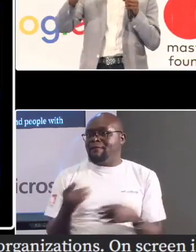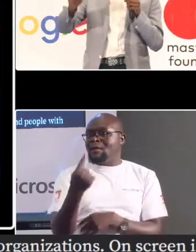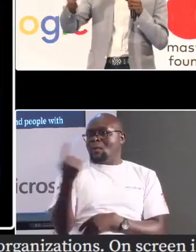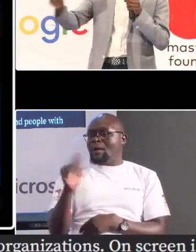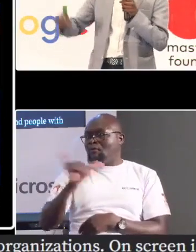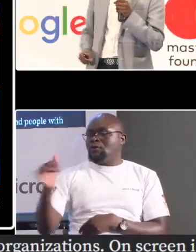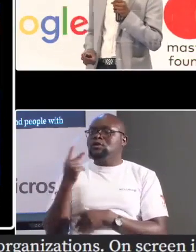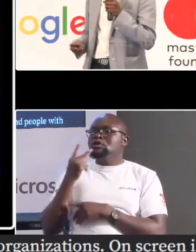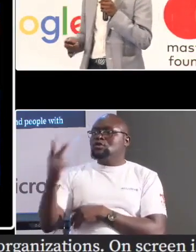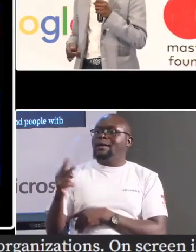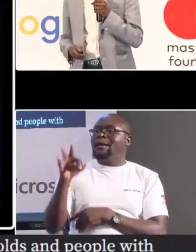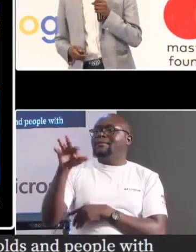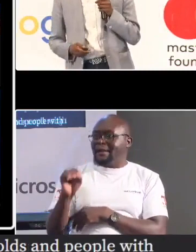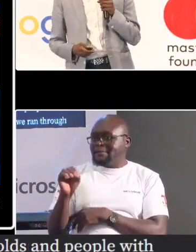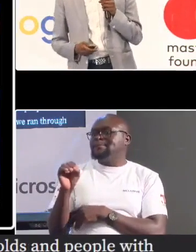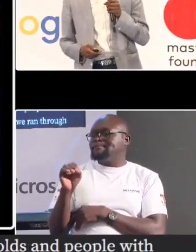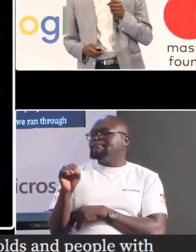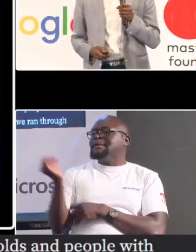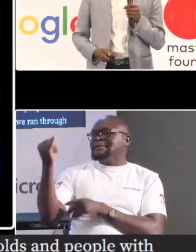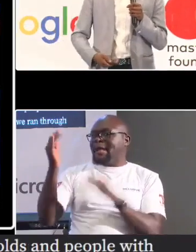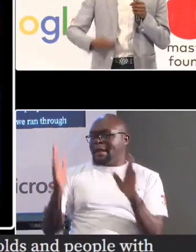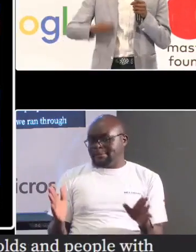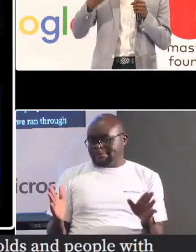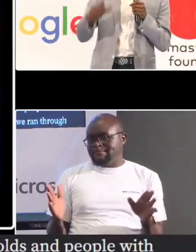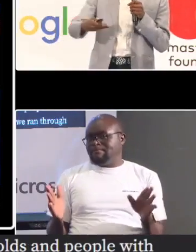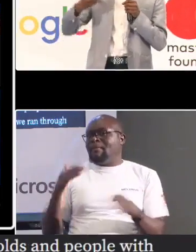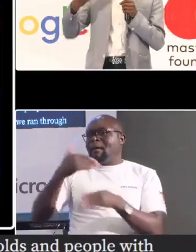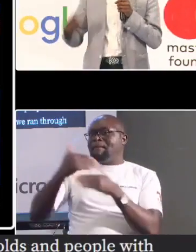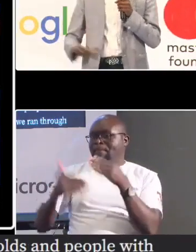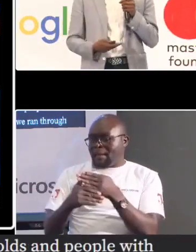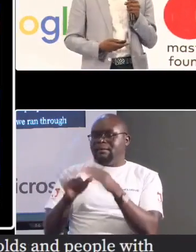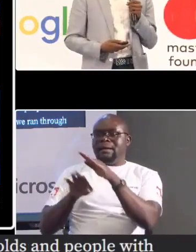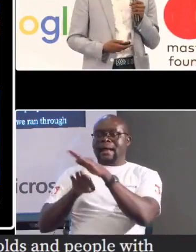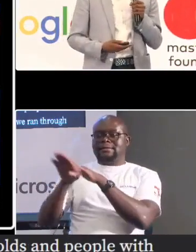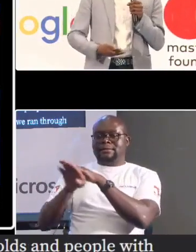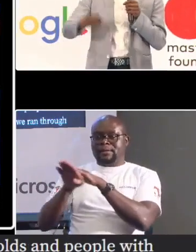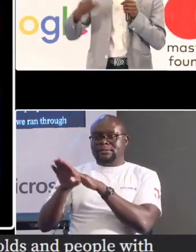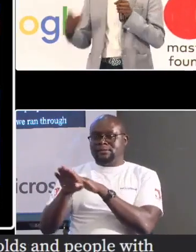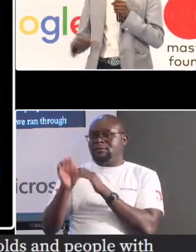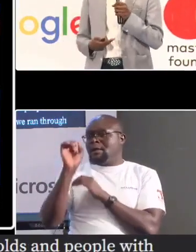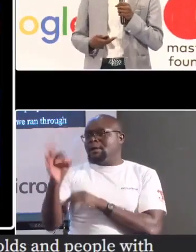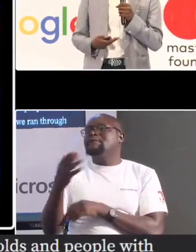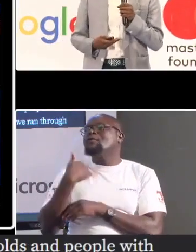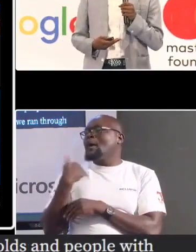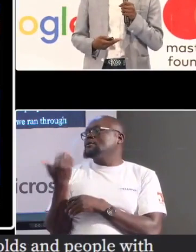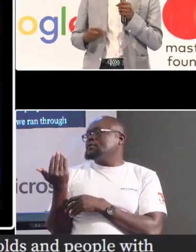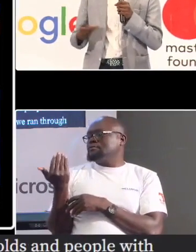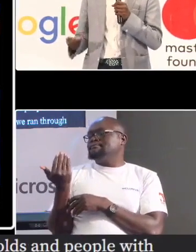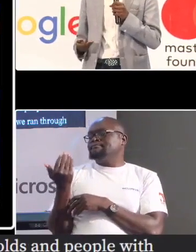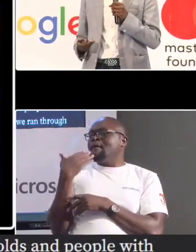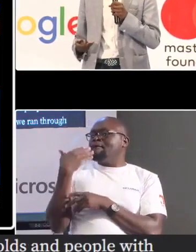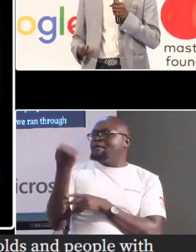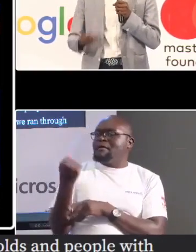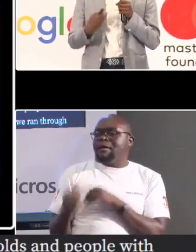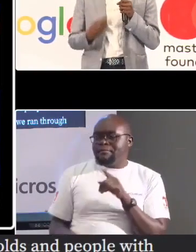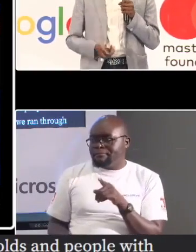those 232 architects and designers built in accessibility. So if you go to Heathrow Terminal 5 and you like